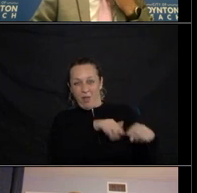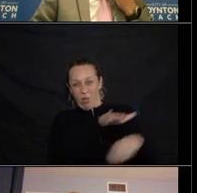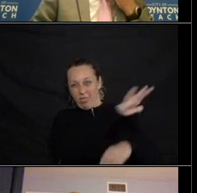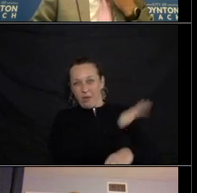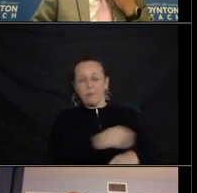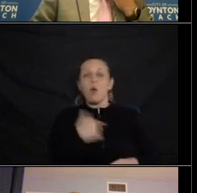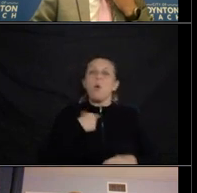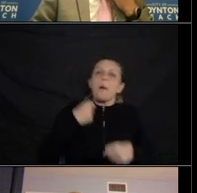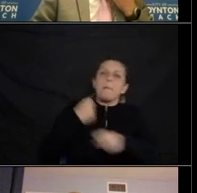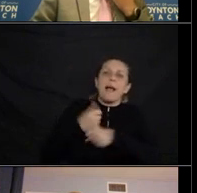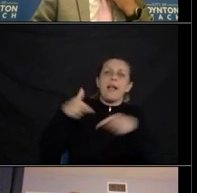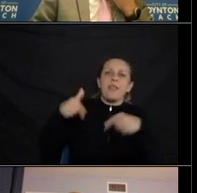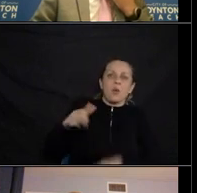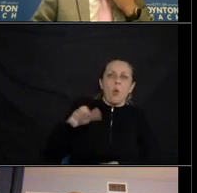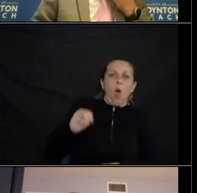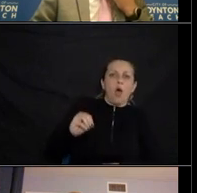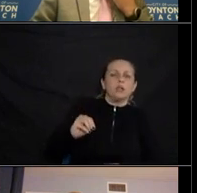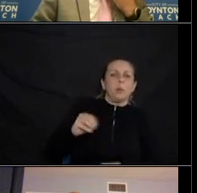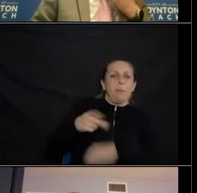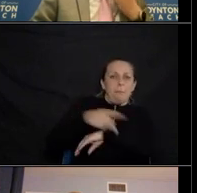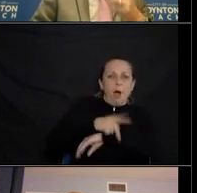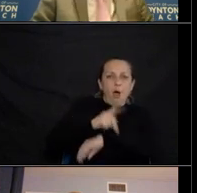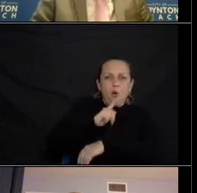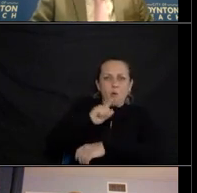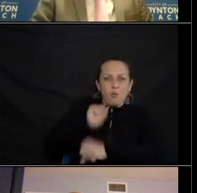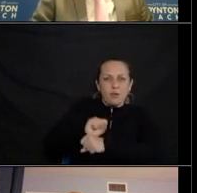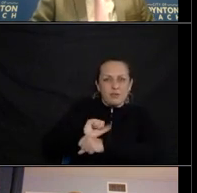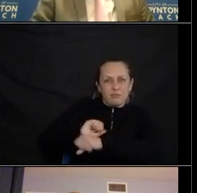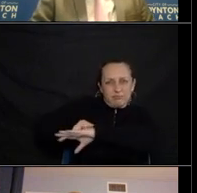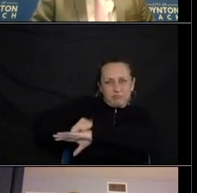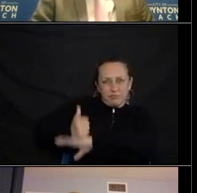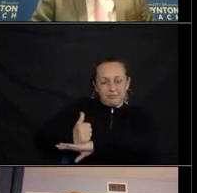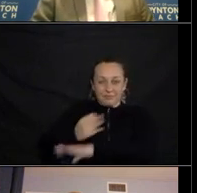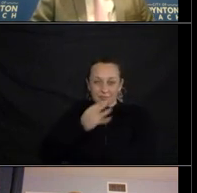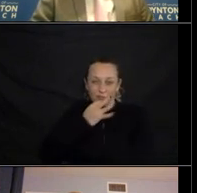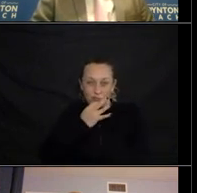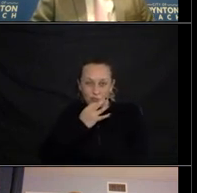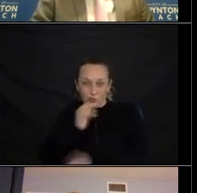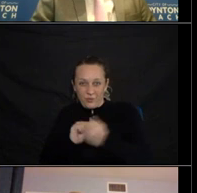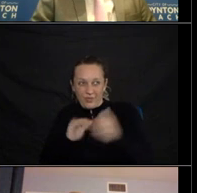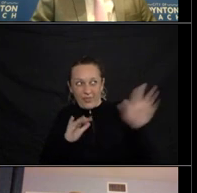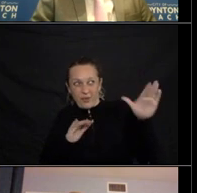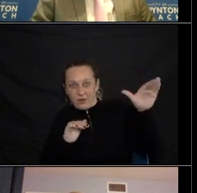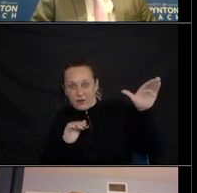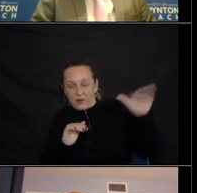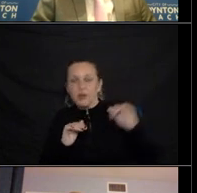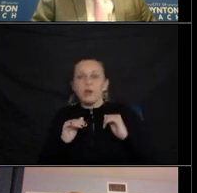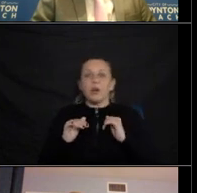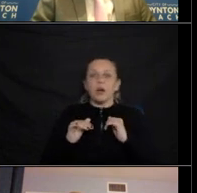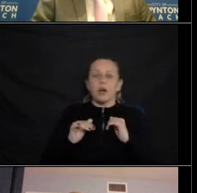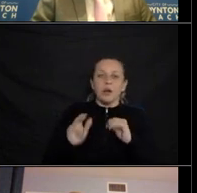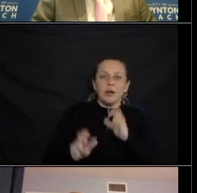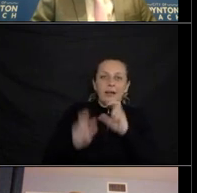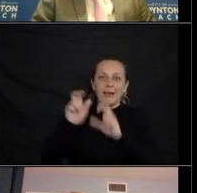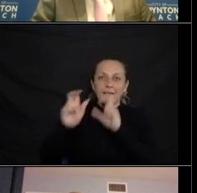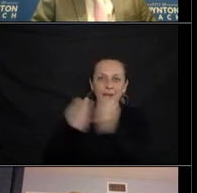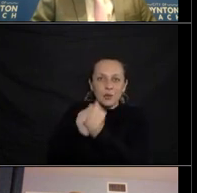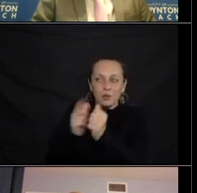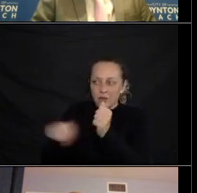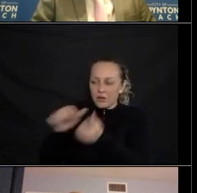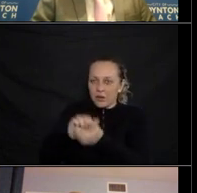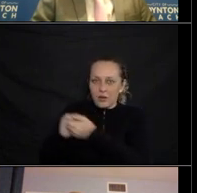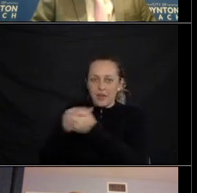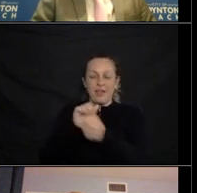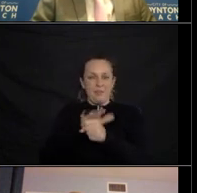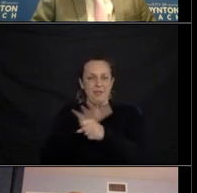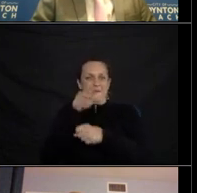can make this quantum park a reality relatively soon. And by making those investments, and I think there's plenty of